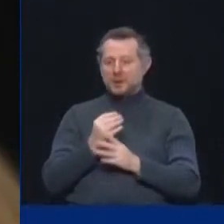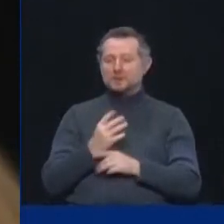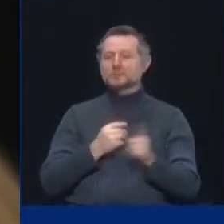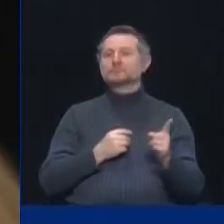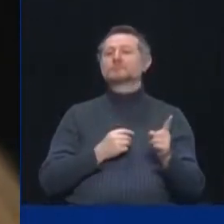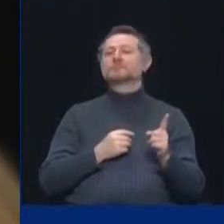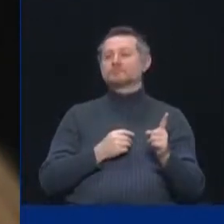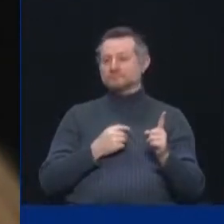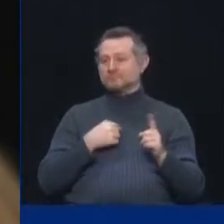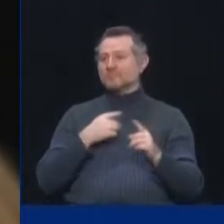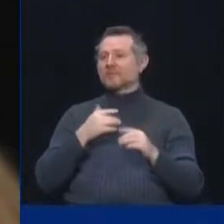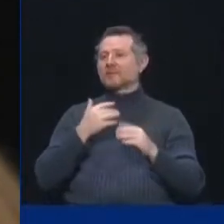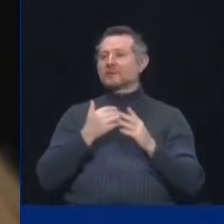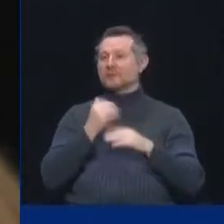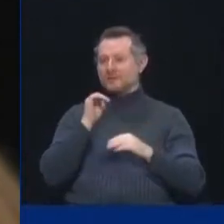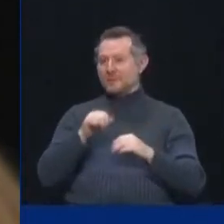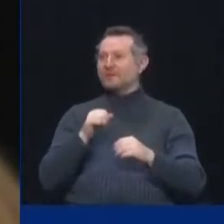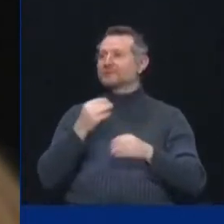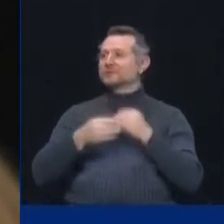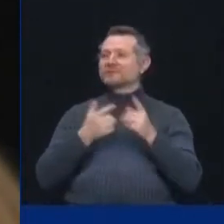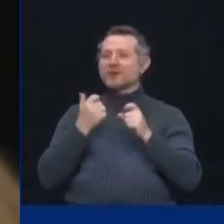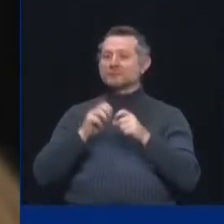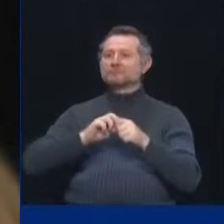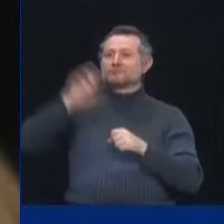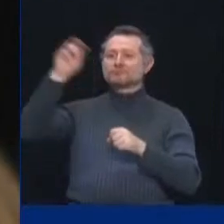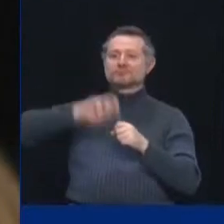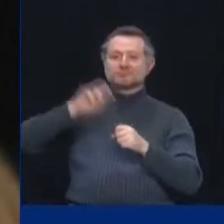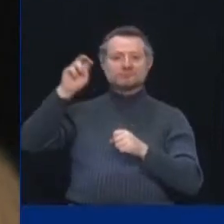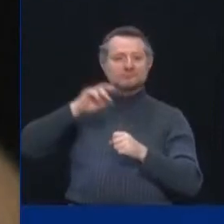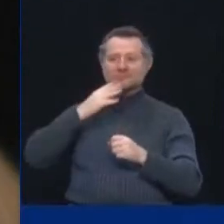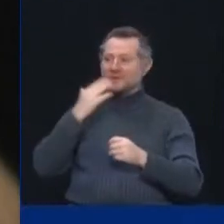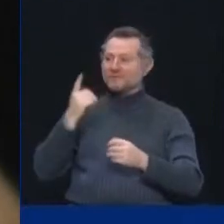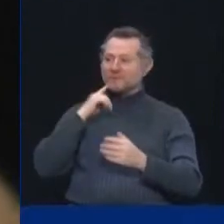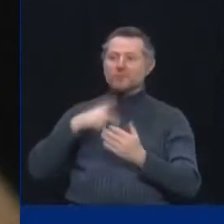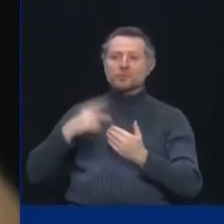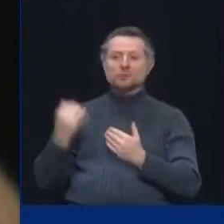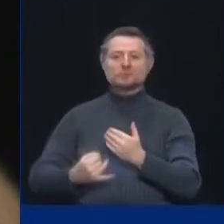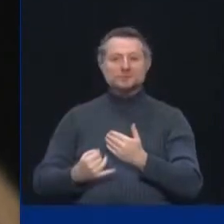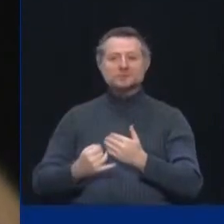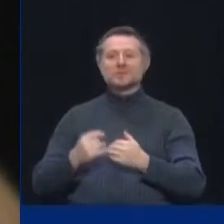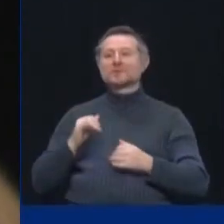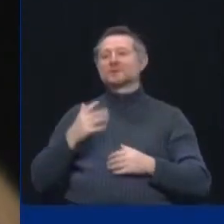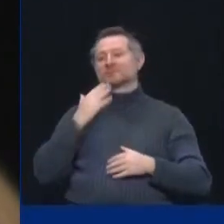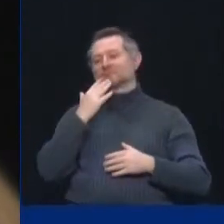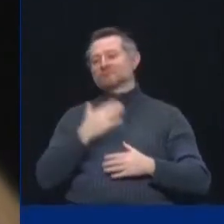efficiently thanks to this project. Appreciative of our legislative leaders, Andre Stewart-Cousins and Speaker